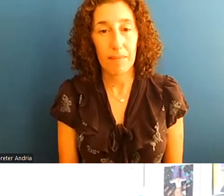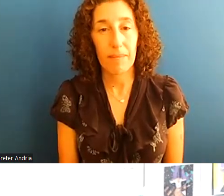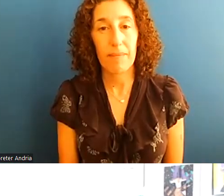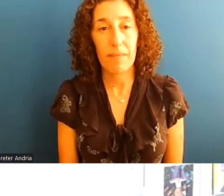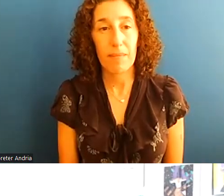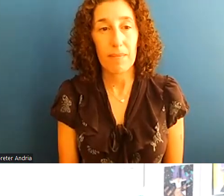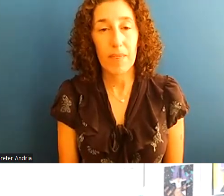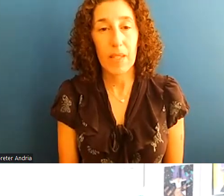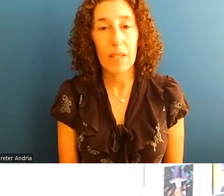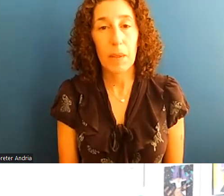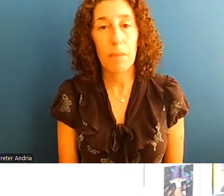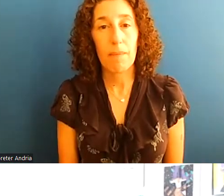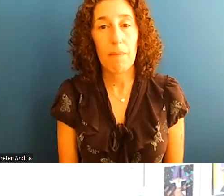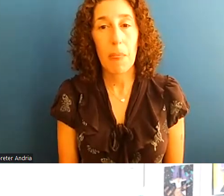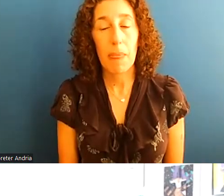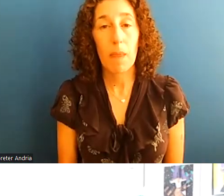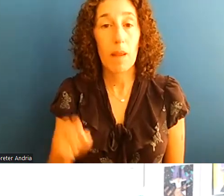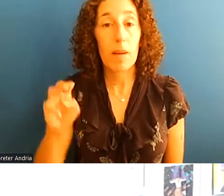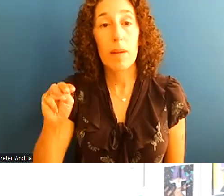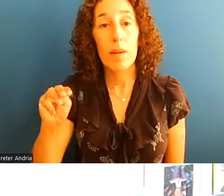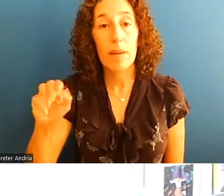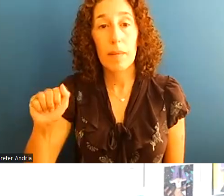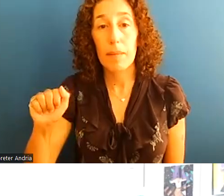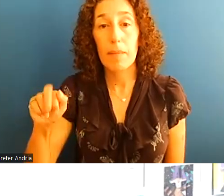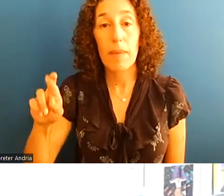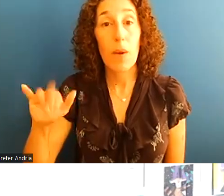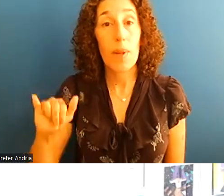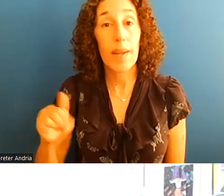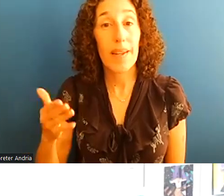Thank you. Mary, we'll hand it to you.